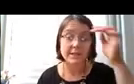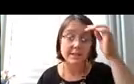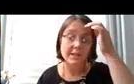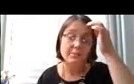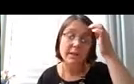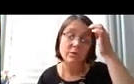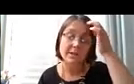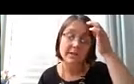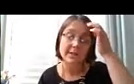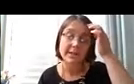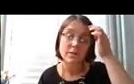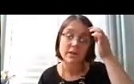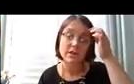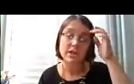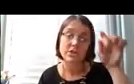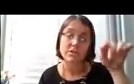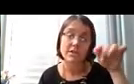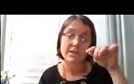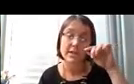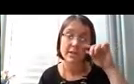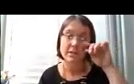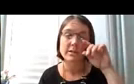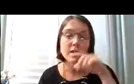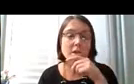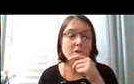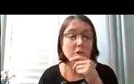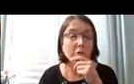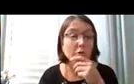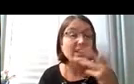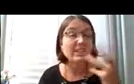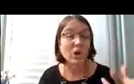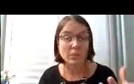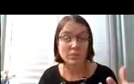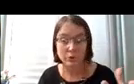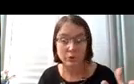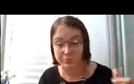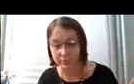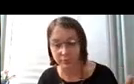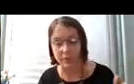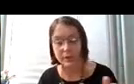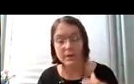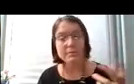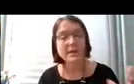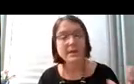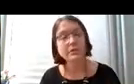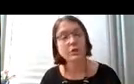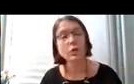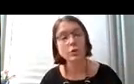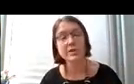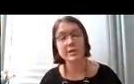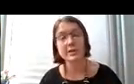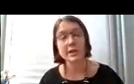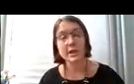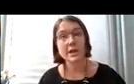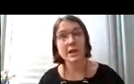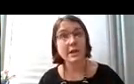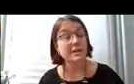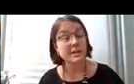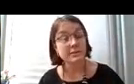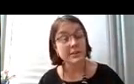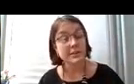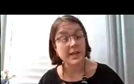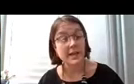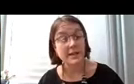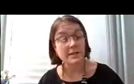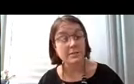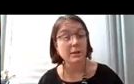these sectors, and you may want to distinguish each of these sectors. So, for example, many of the courses that